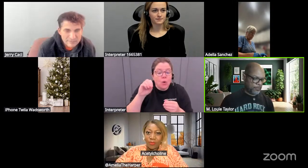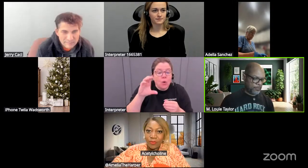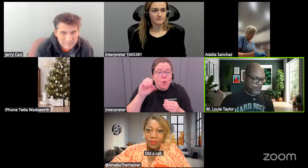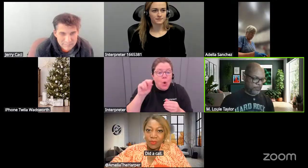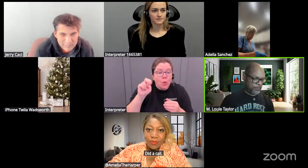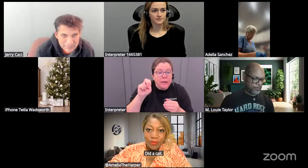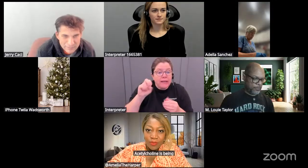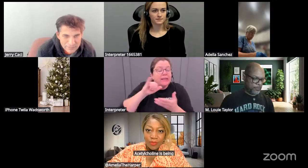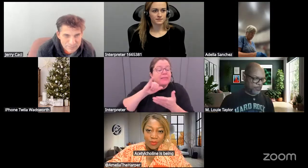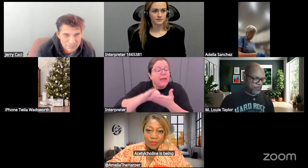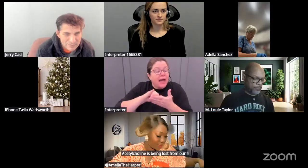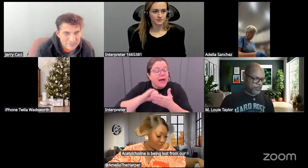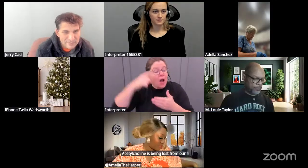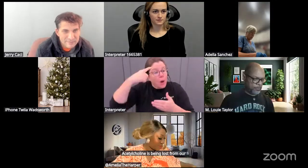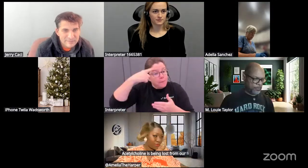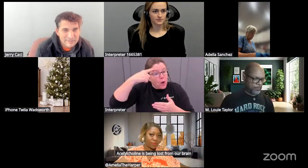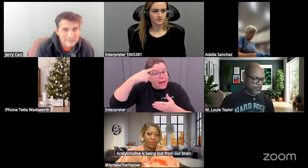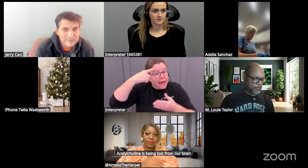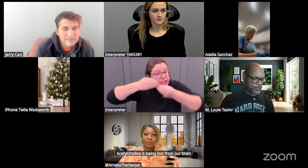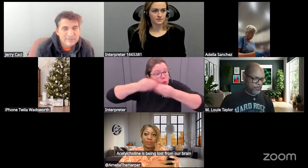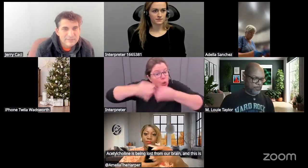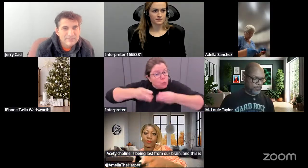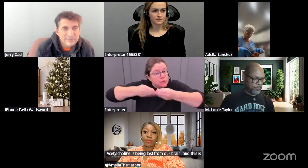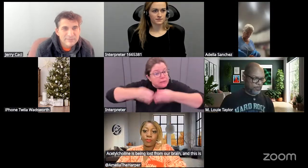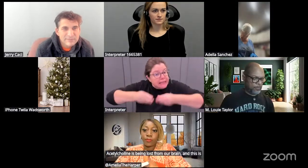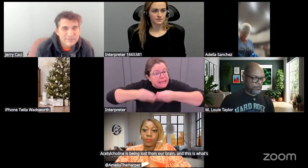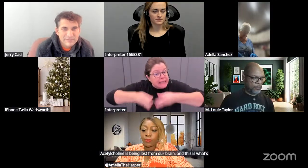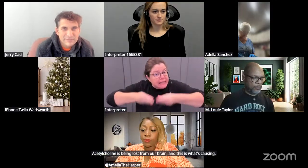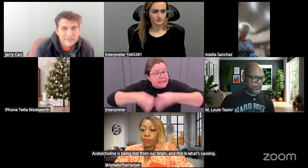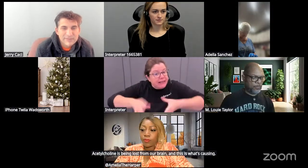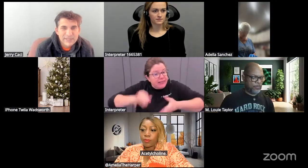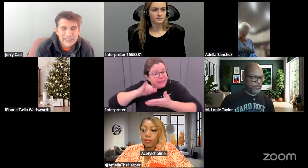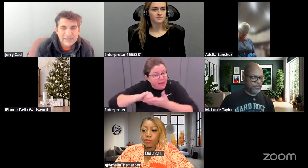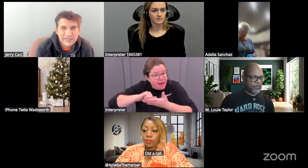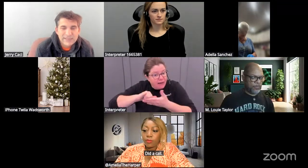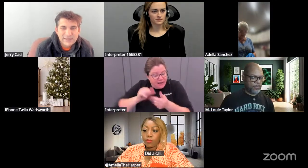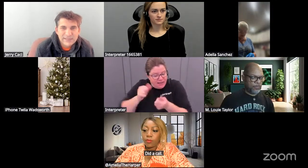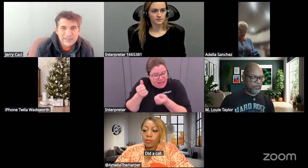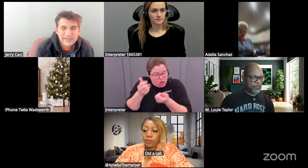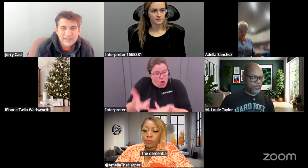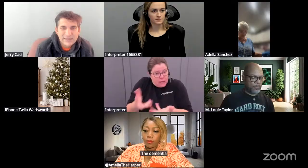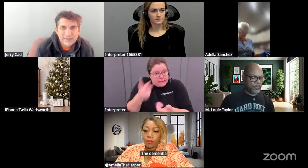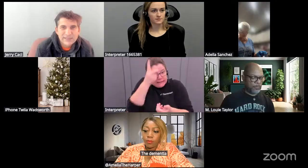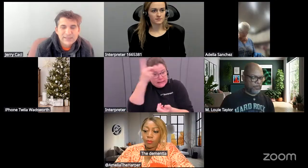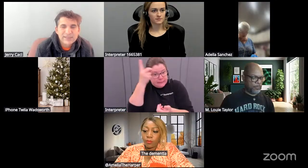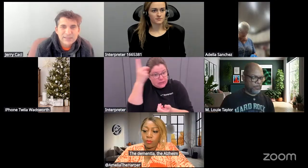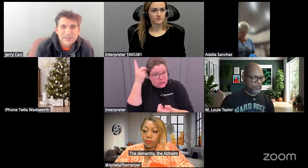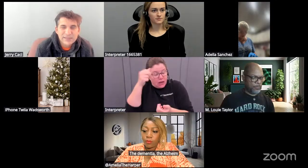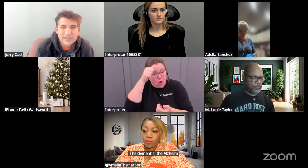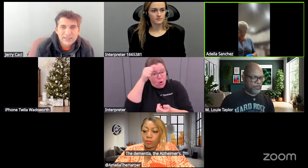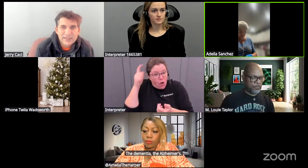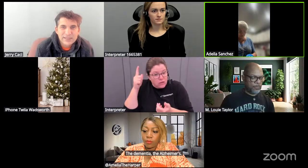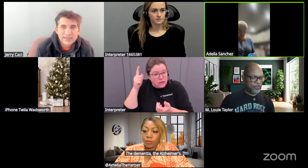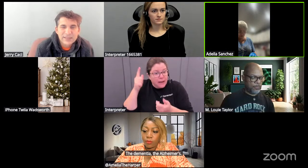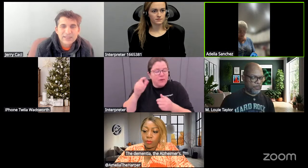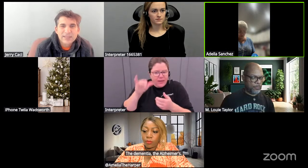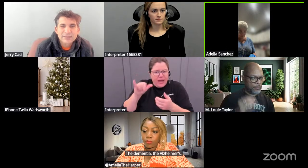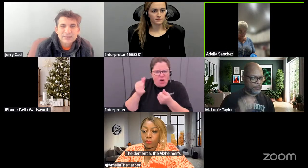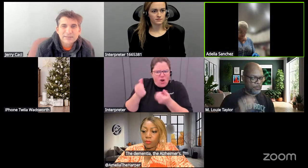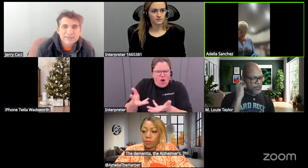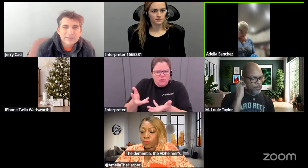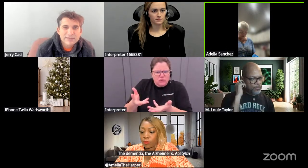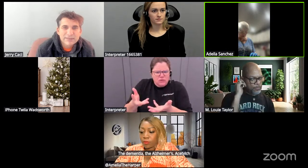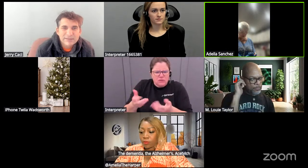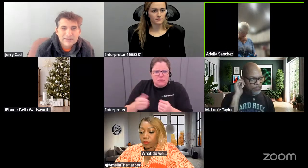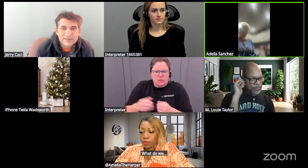being lost from our brain, and this is what's causing the dementia, the Alzheimer's. What do we?